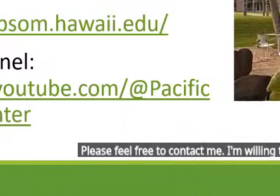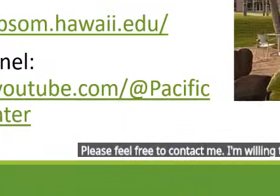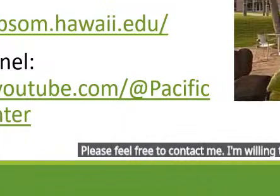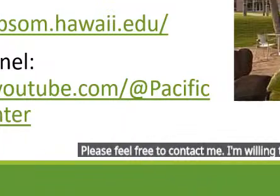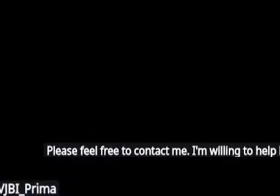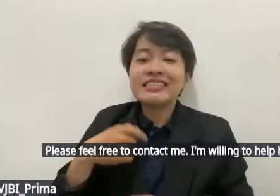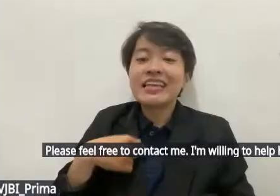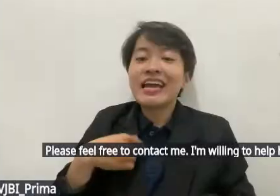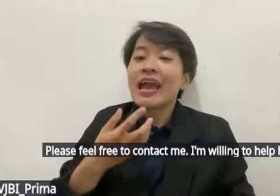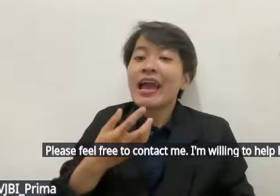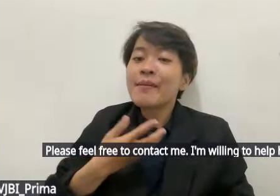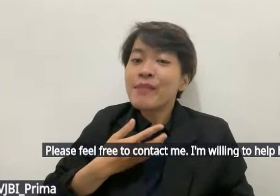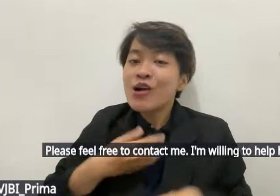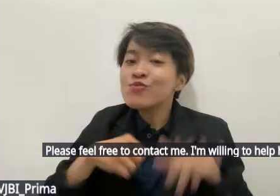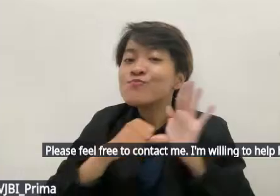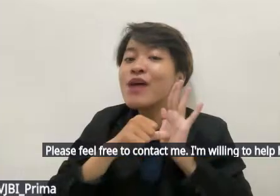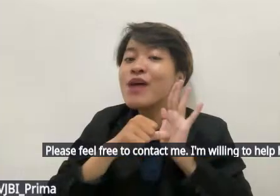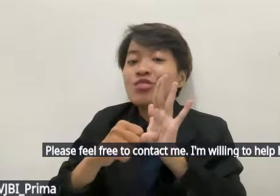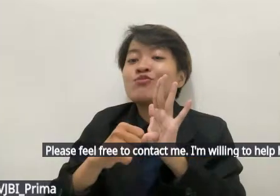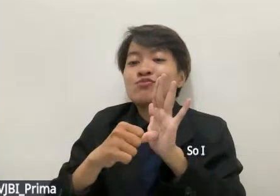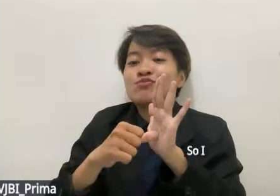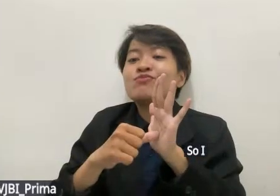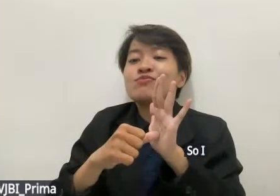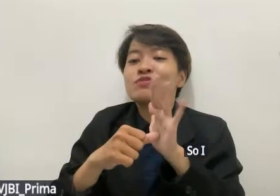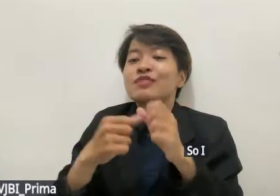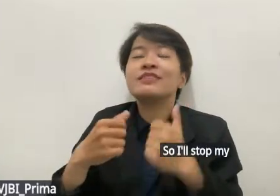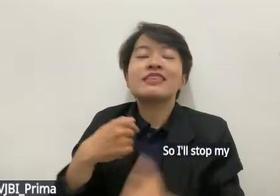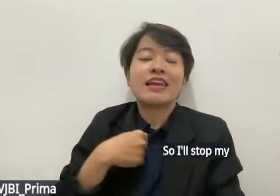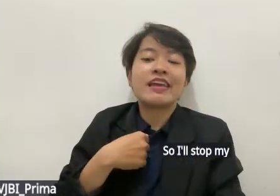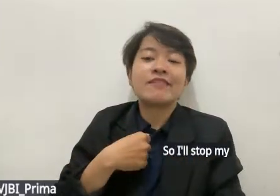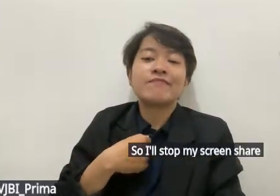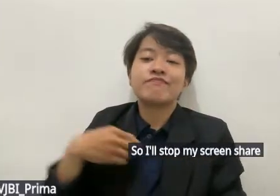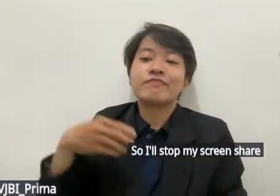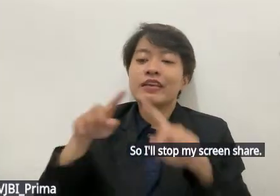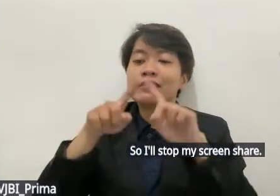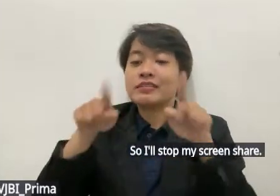can. So I'll stop my screen share,